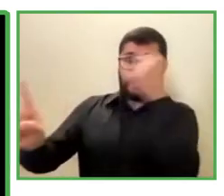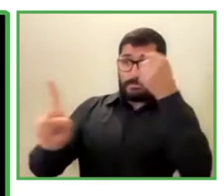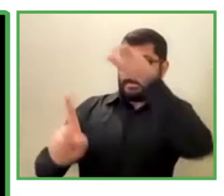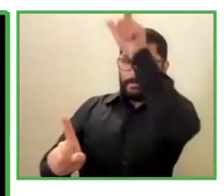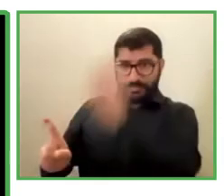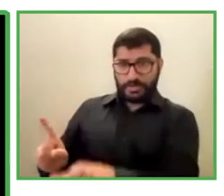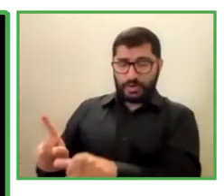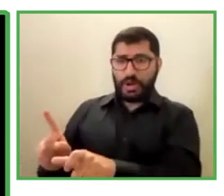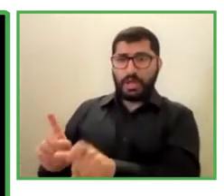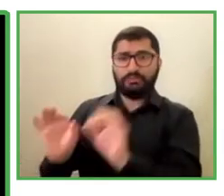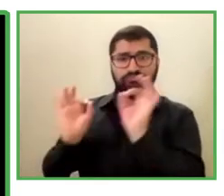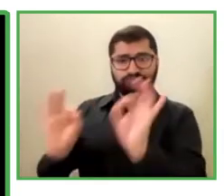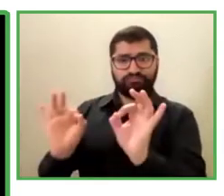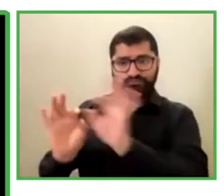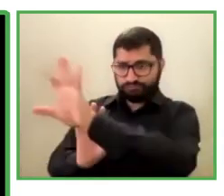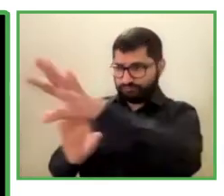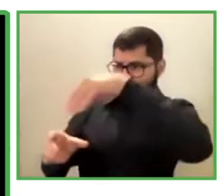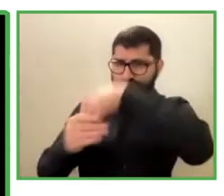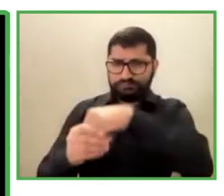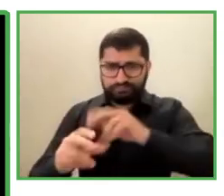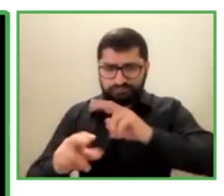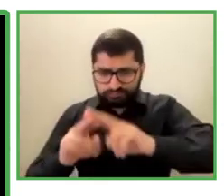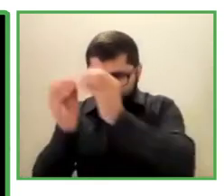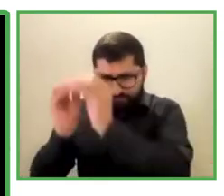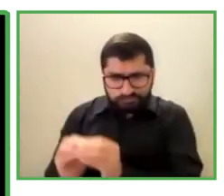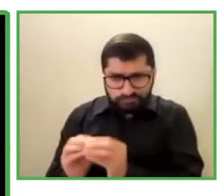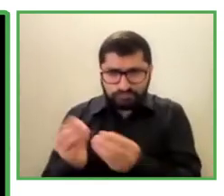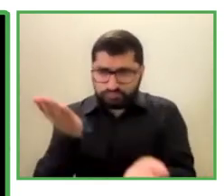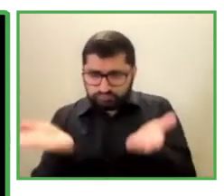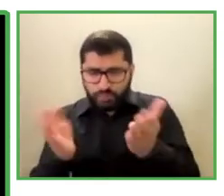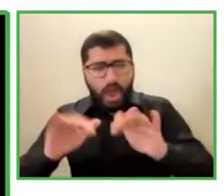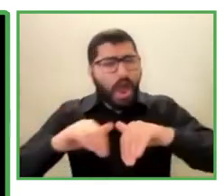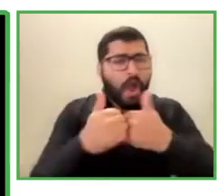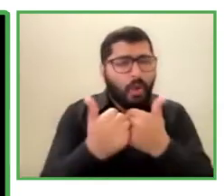have a comparison. So we use